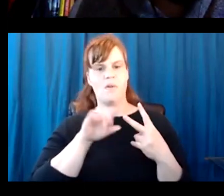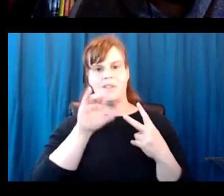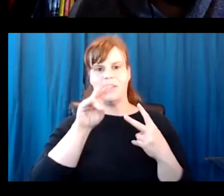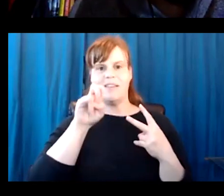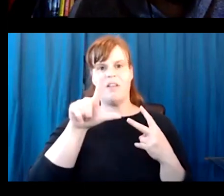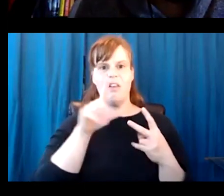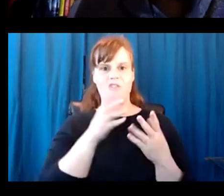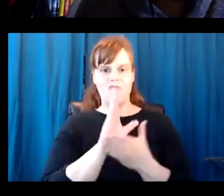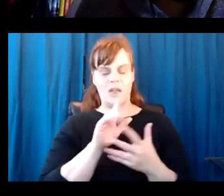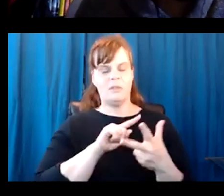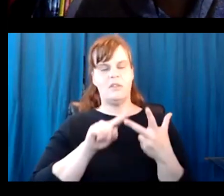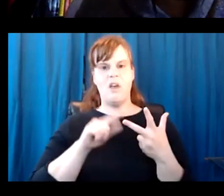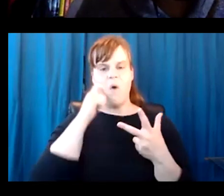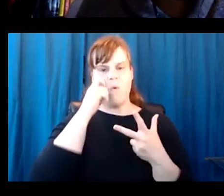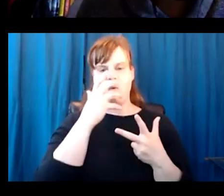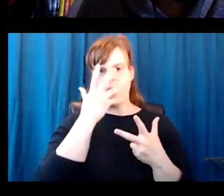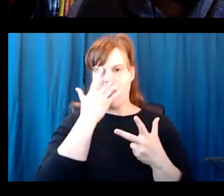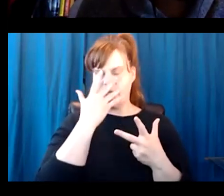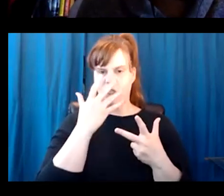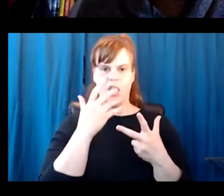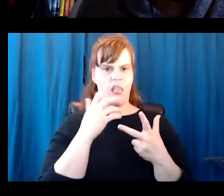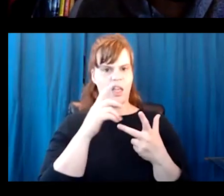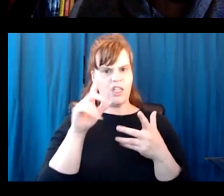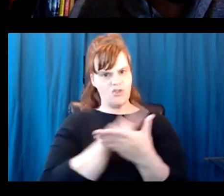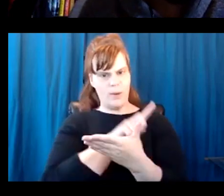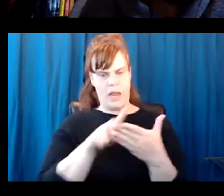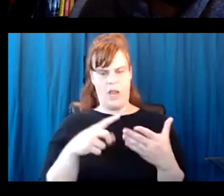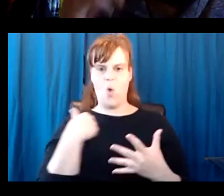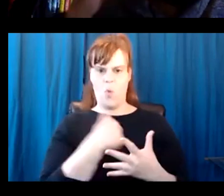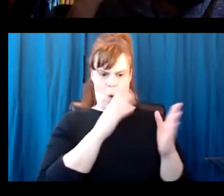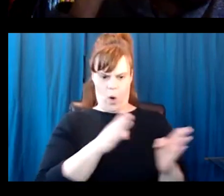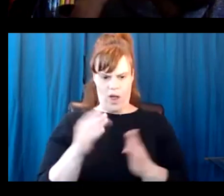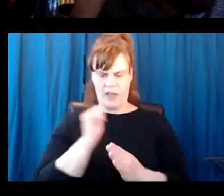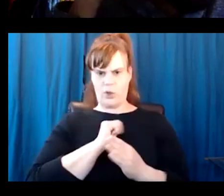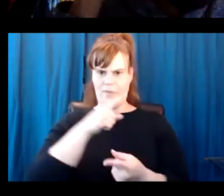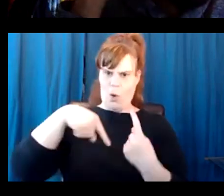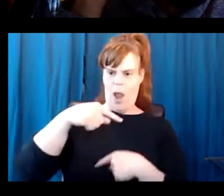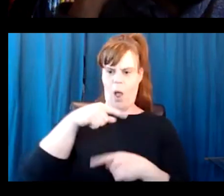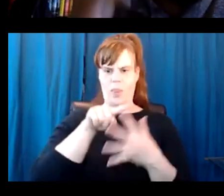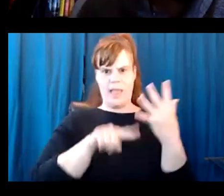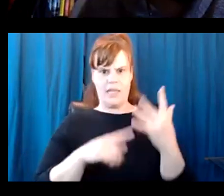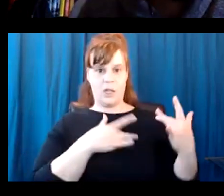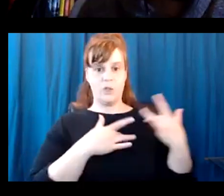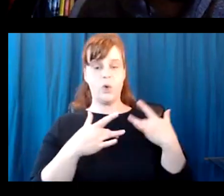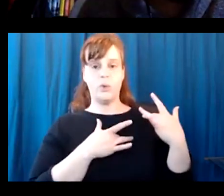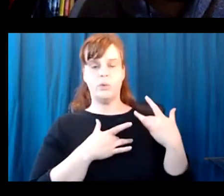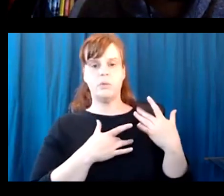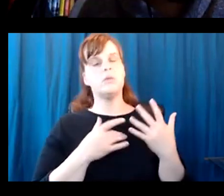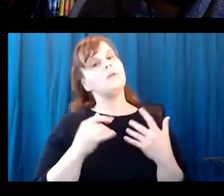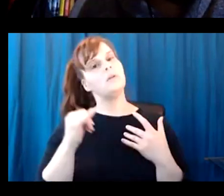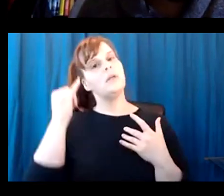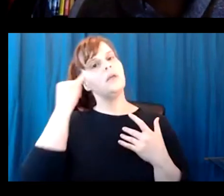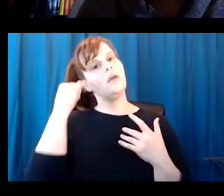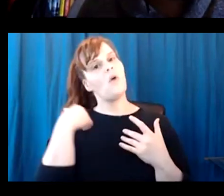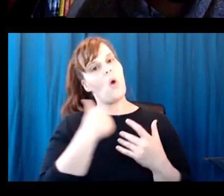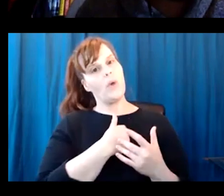racial discrimination. We organize our stories around these concerns. Perhaps, if we can articulate our